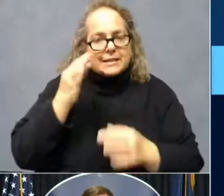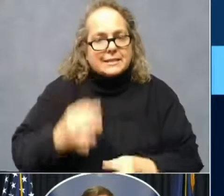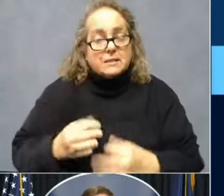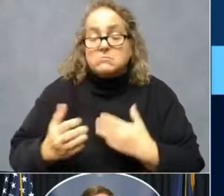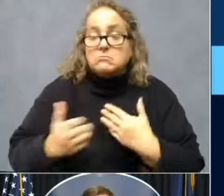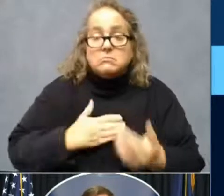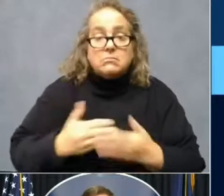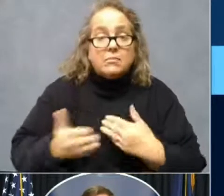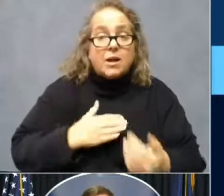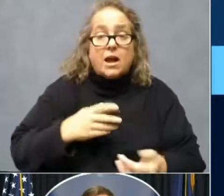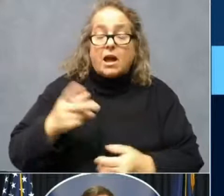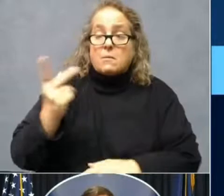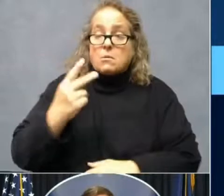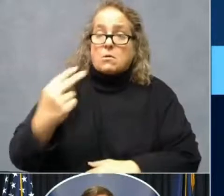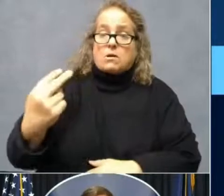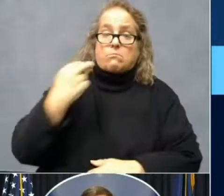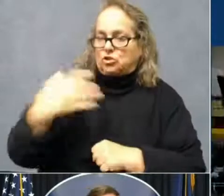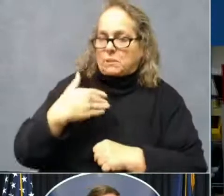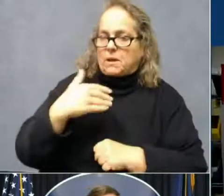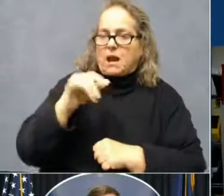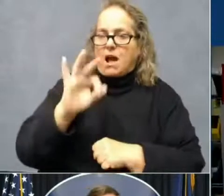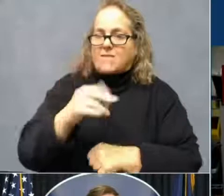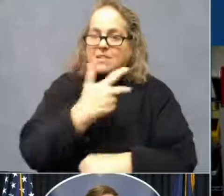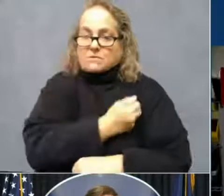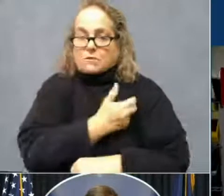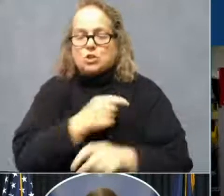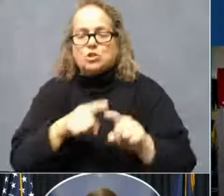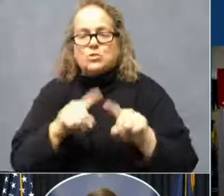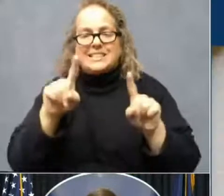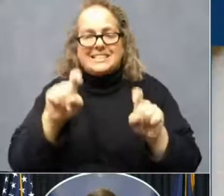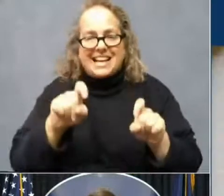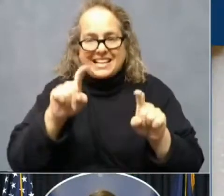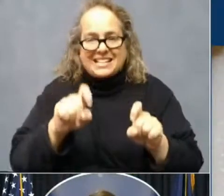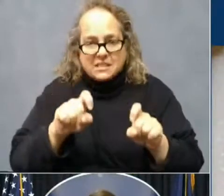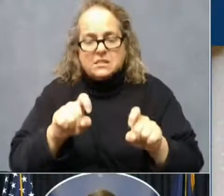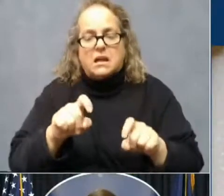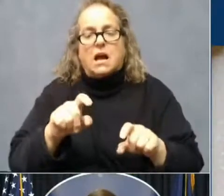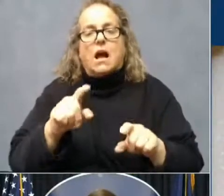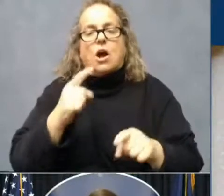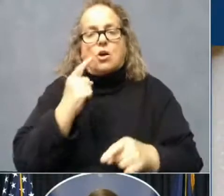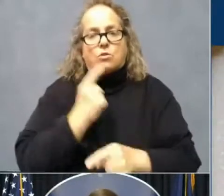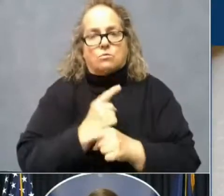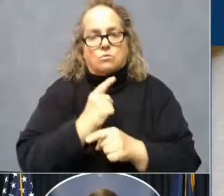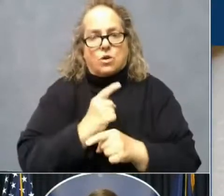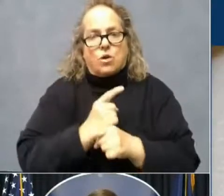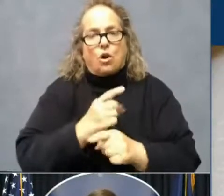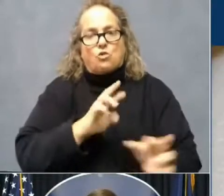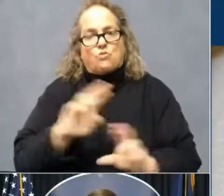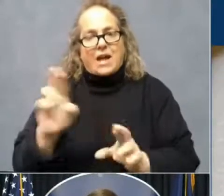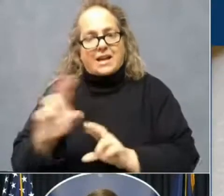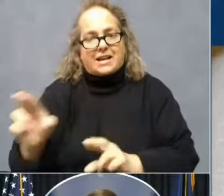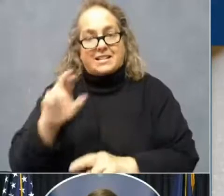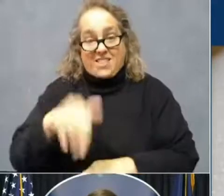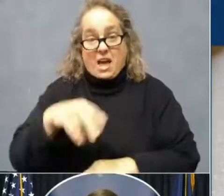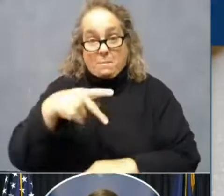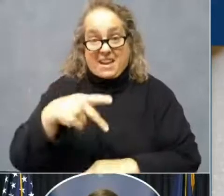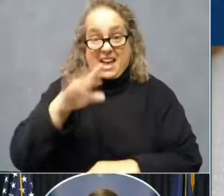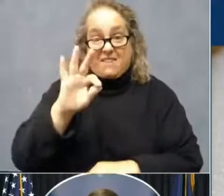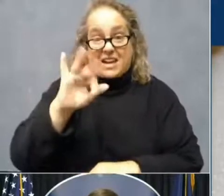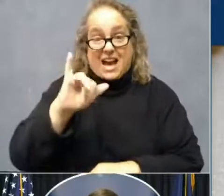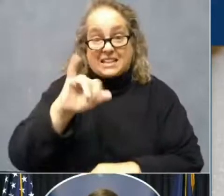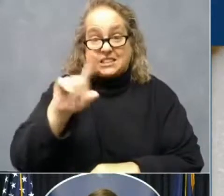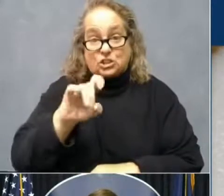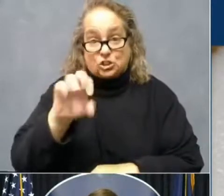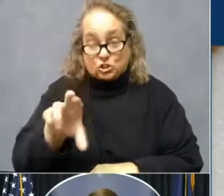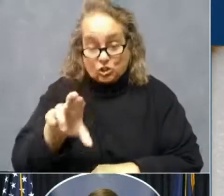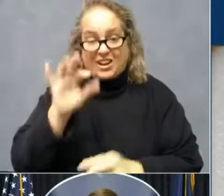must slow the growth of this virus. Readiness for distribution. Pending FDA regulatory approval on December